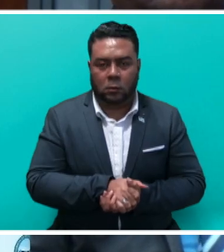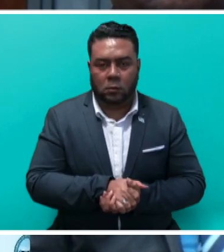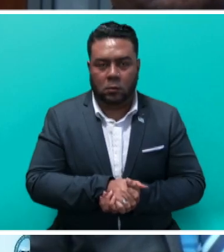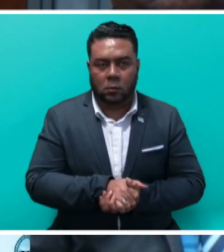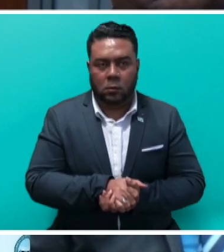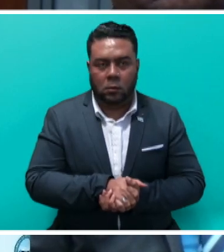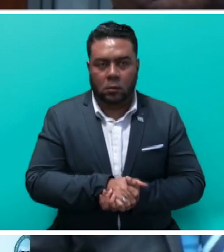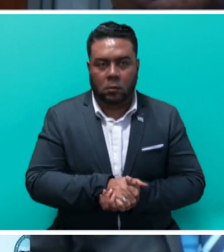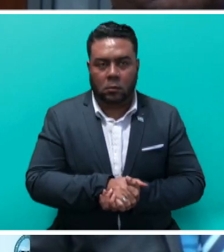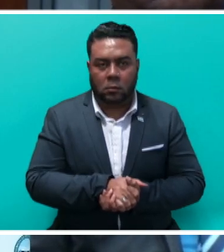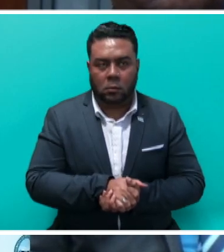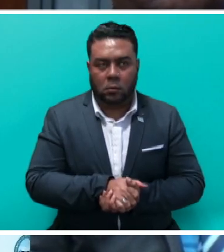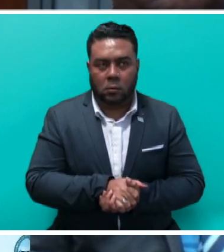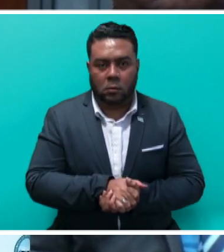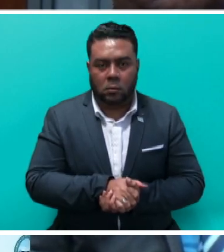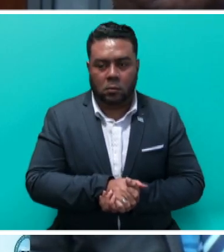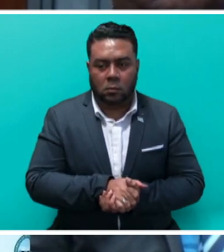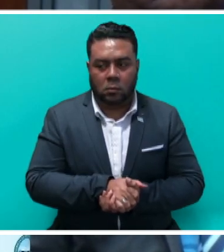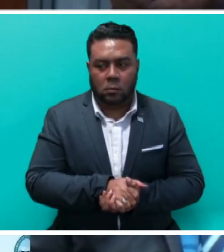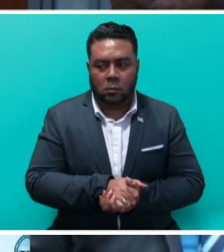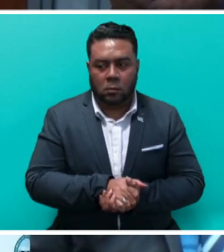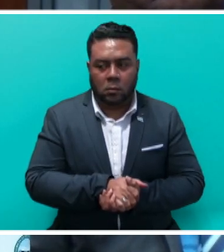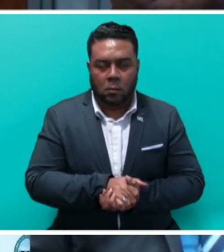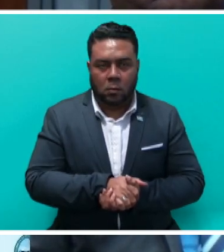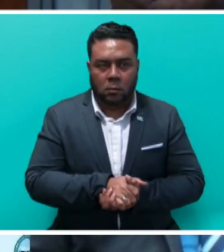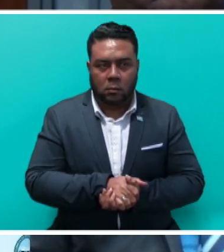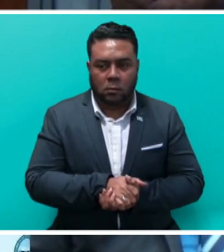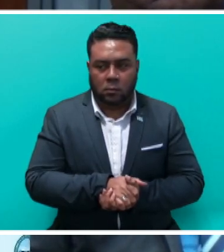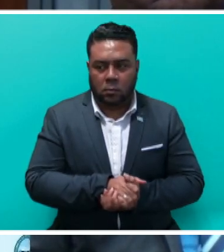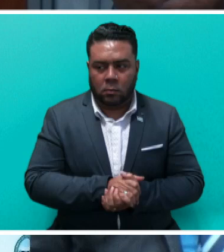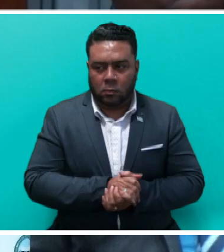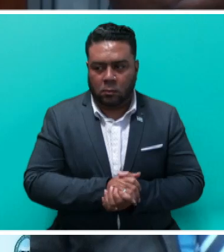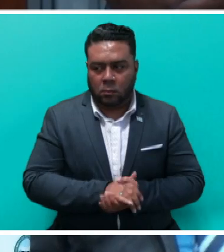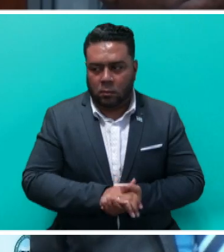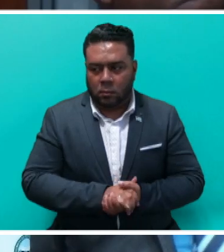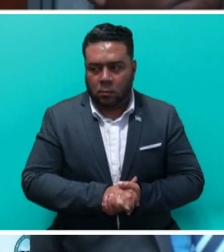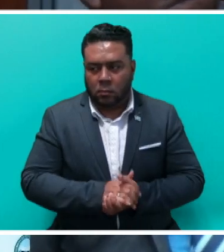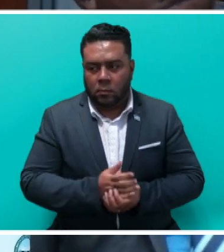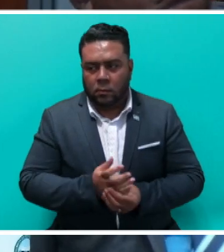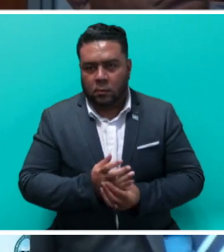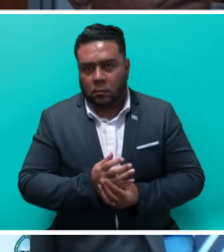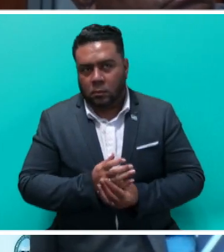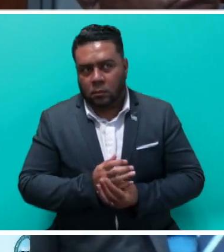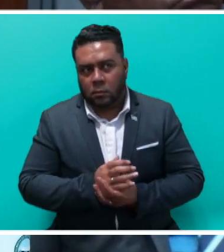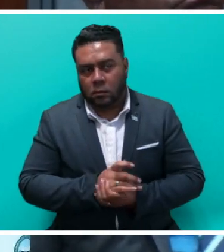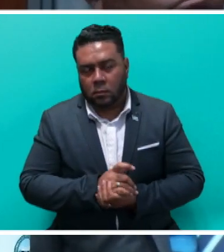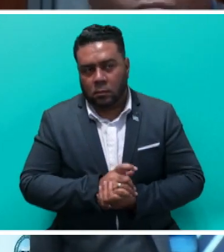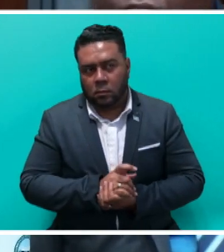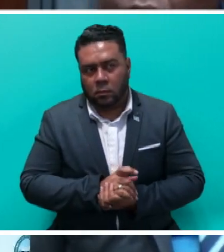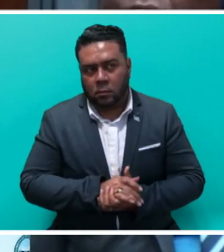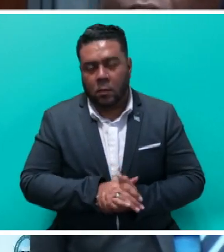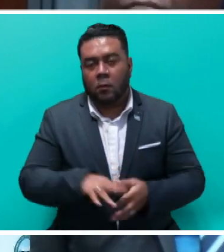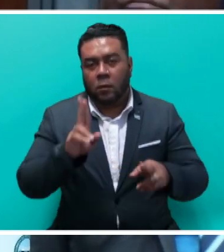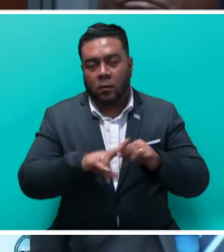sir, we have identified the gap in coordination between the LTA, FRA,